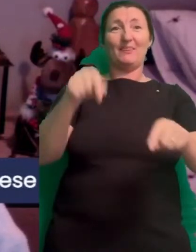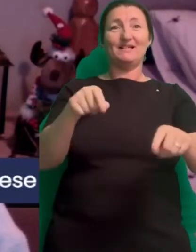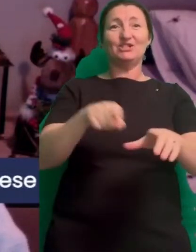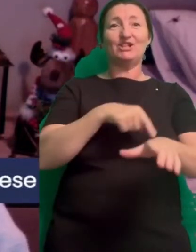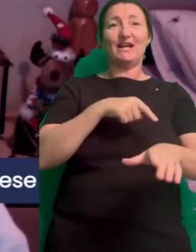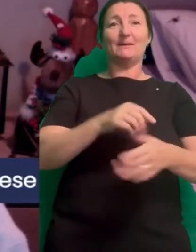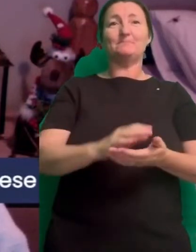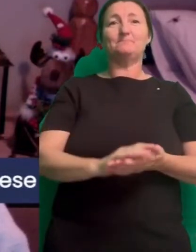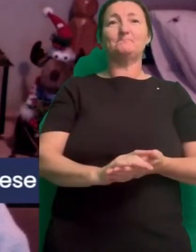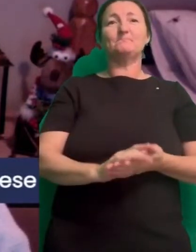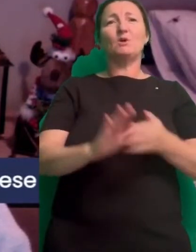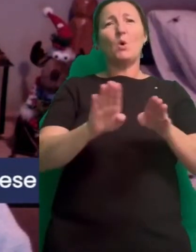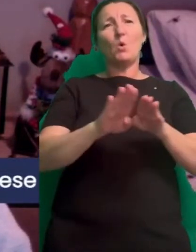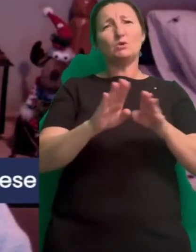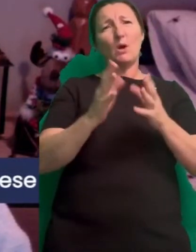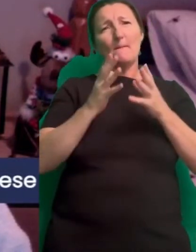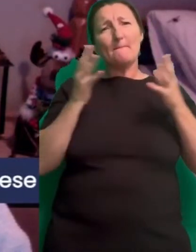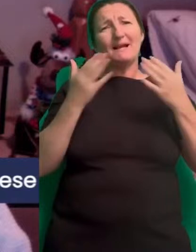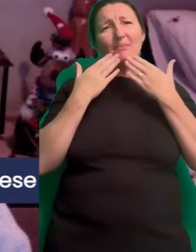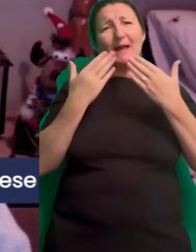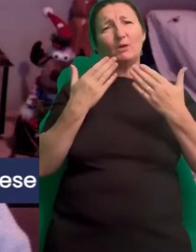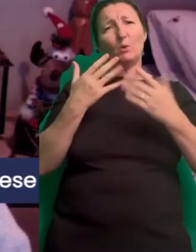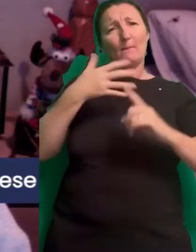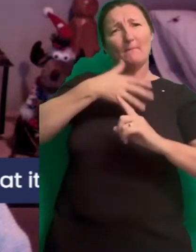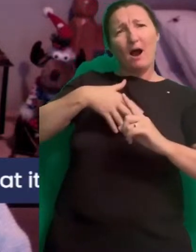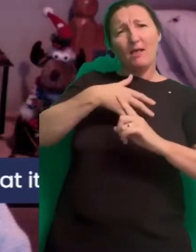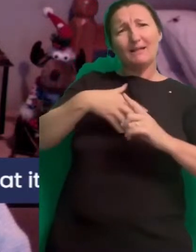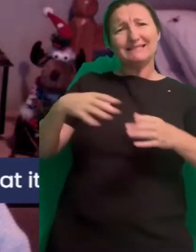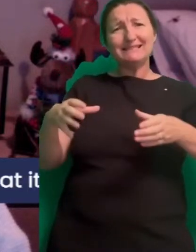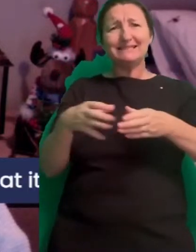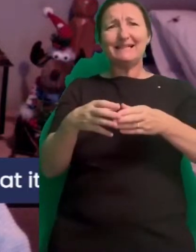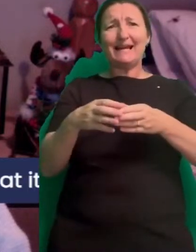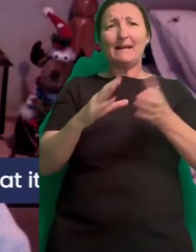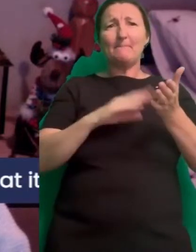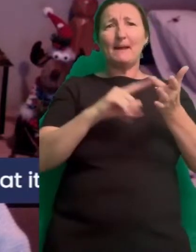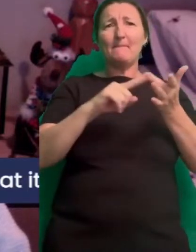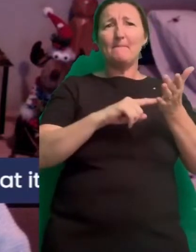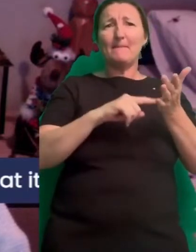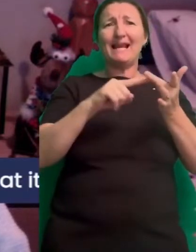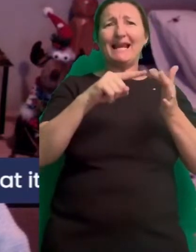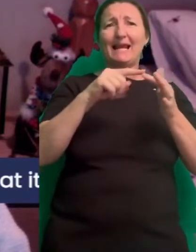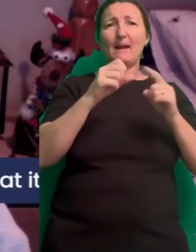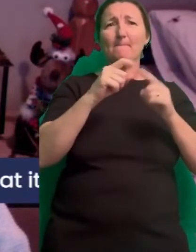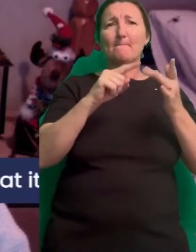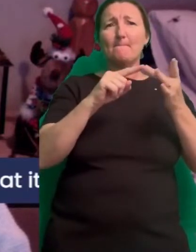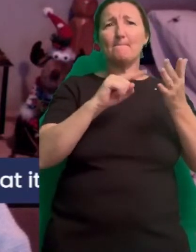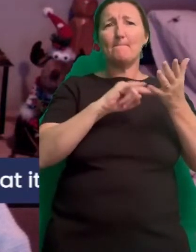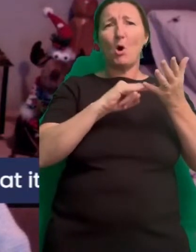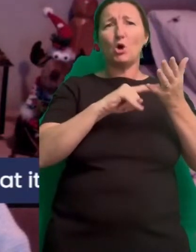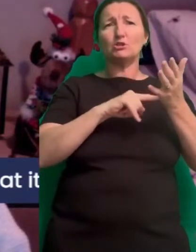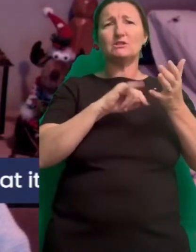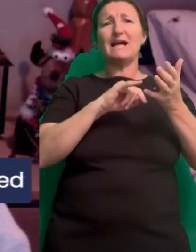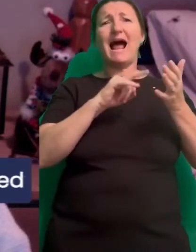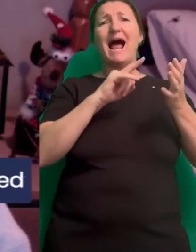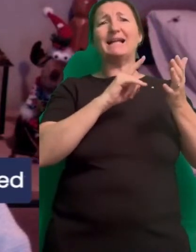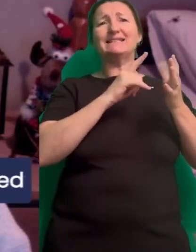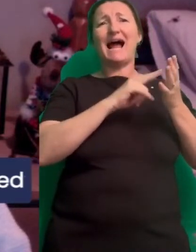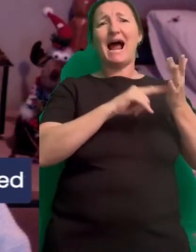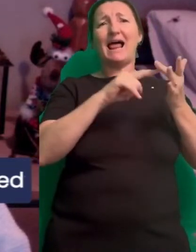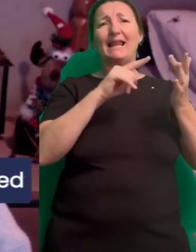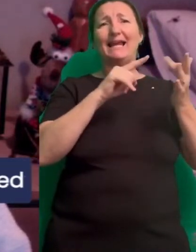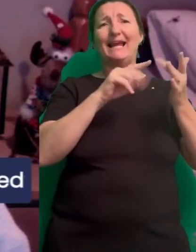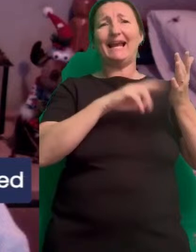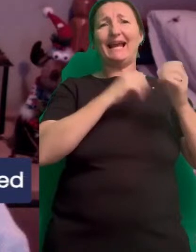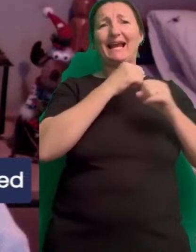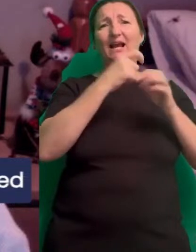Ali Ingersoll, who really help drive and pull these awards together to make it the awards program that it is